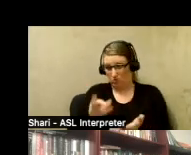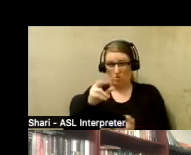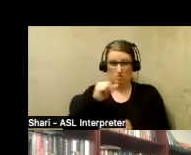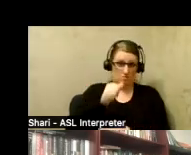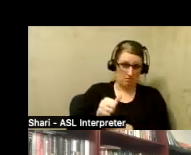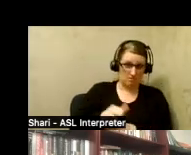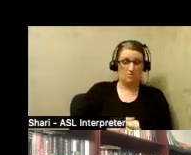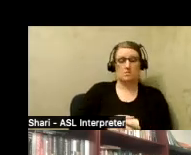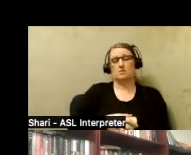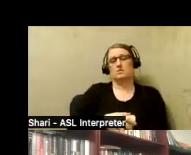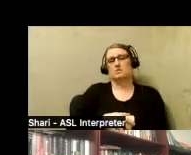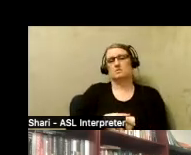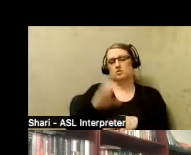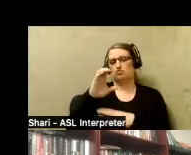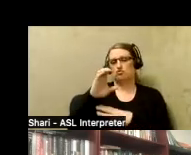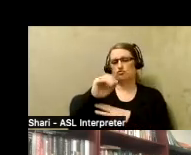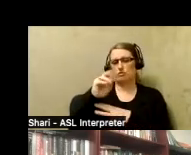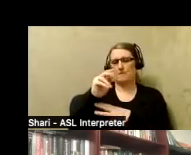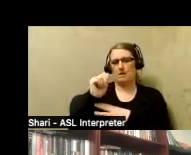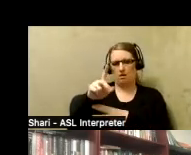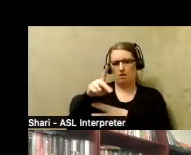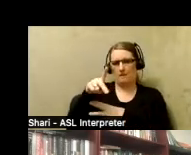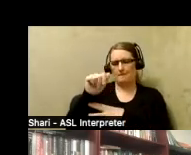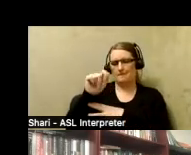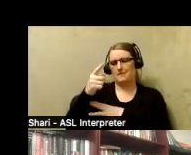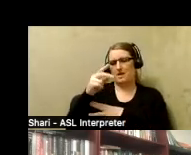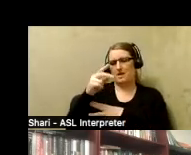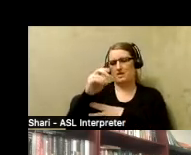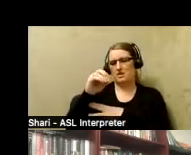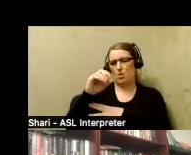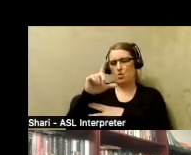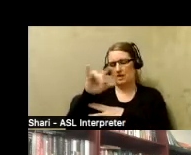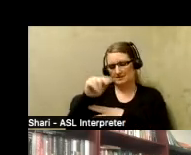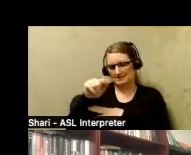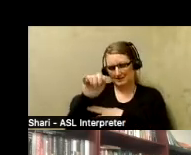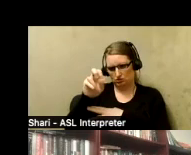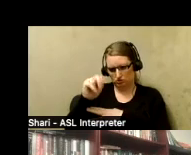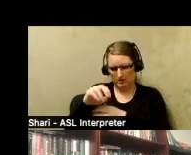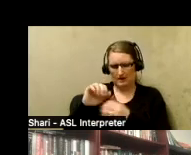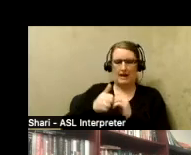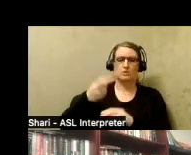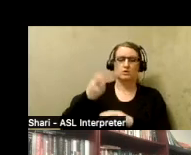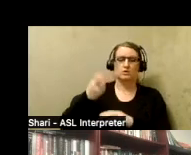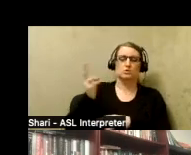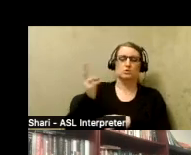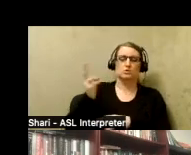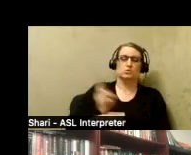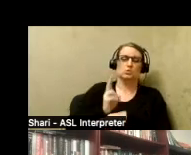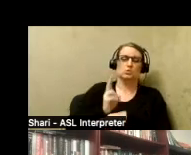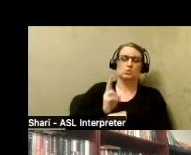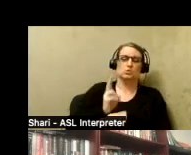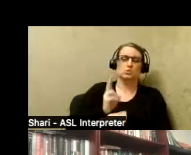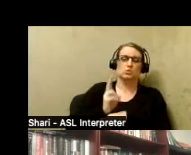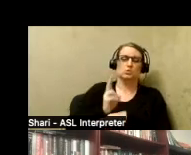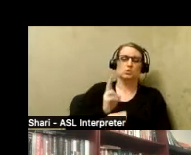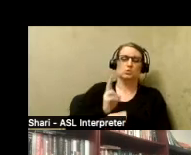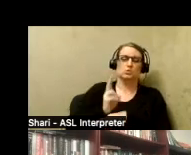racial criminal pathologization used historically in contempt, how is it used historically and now